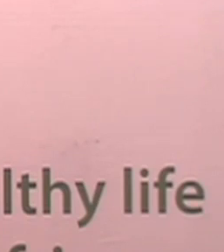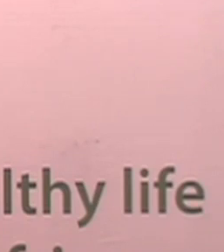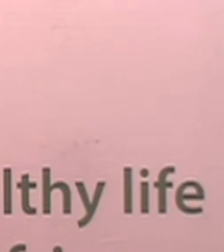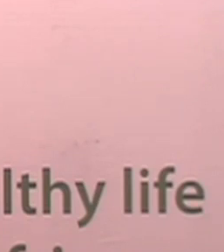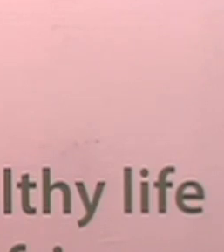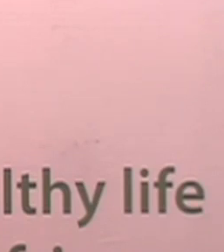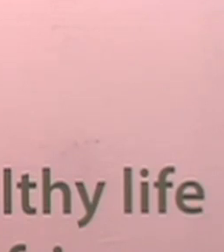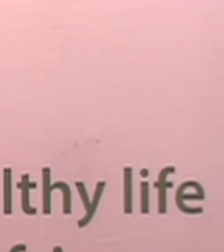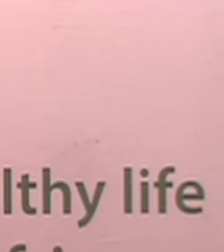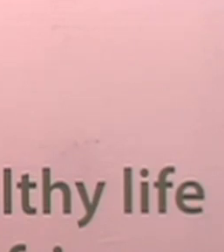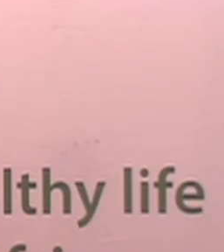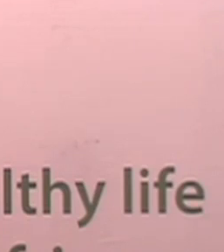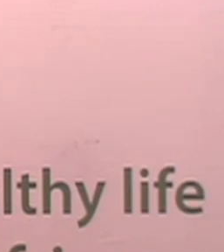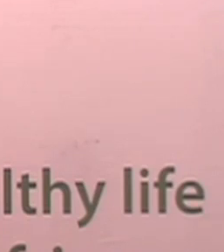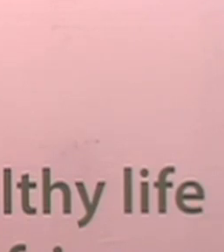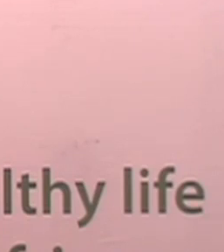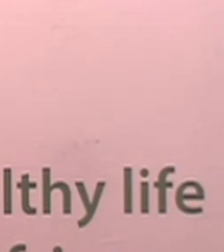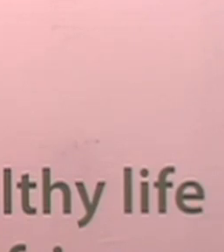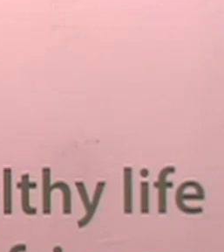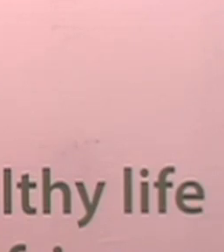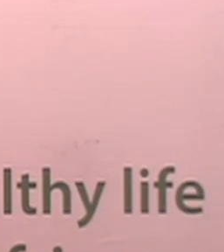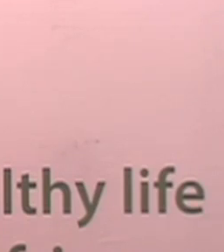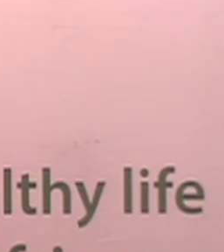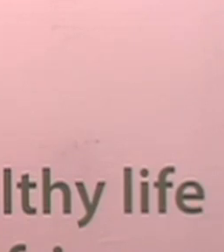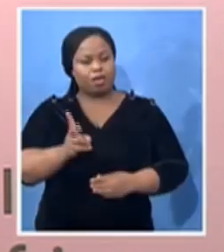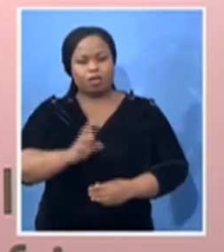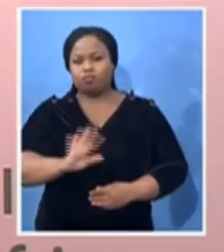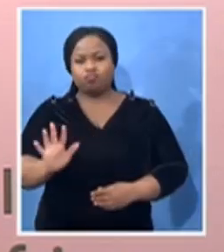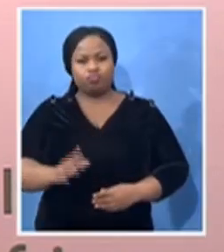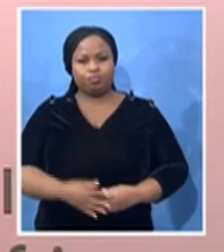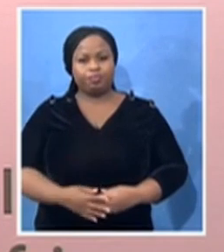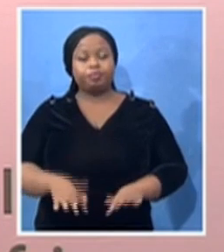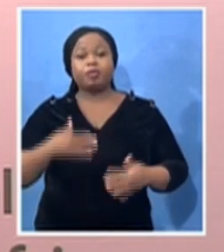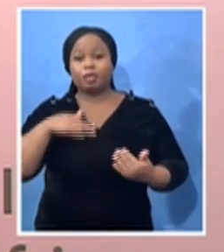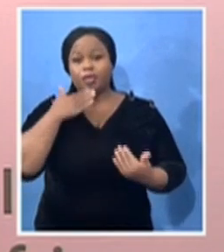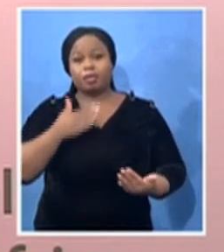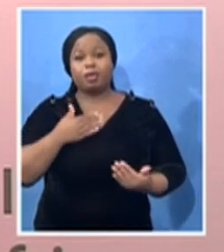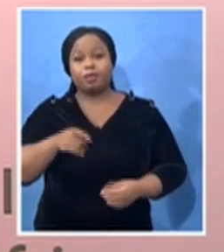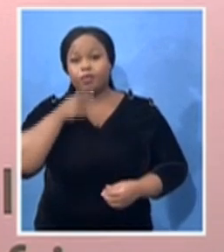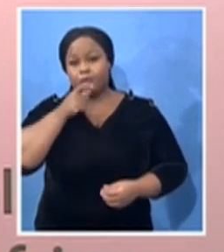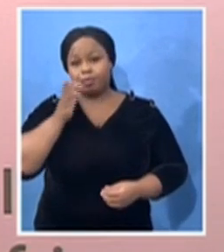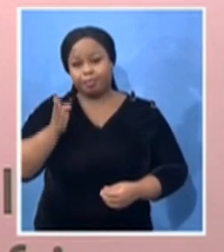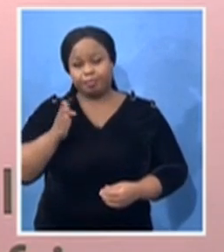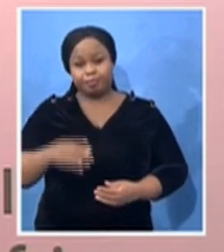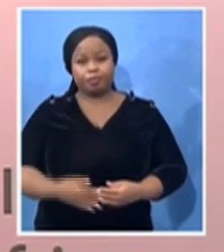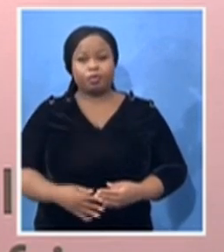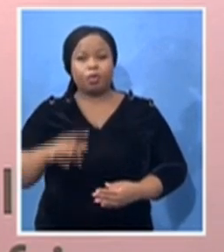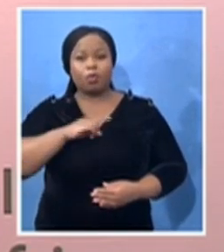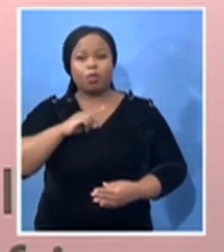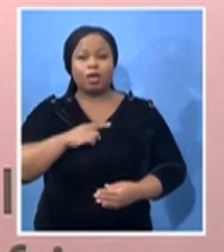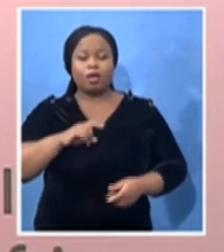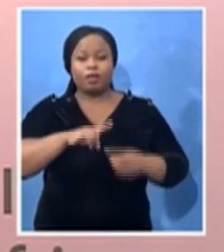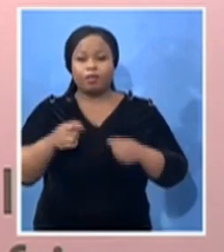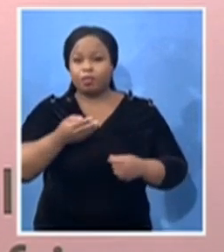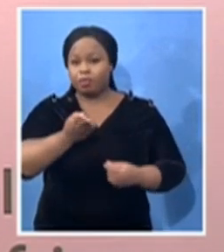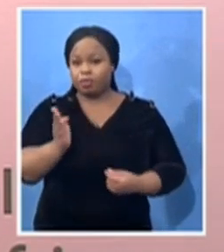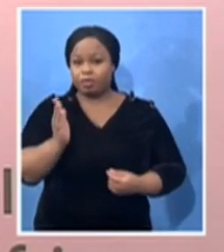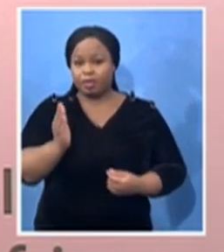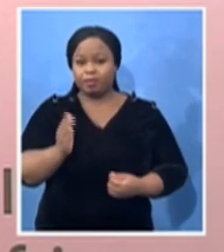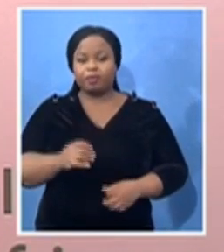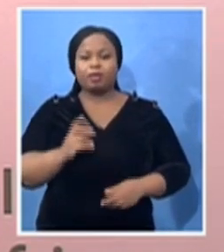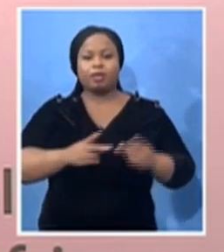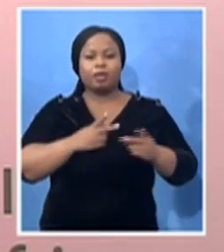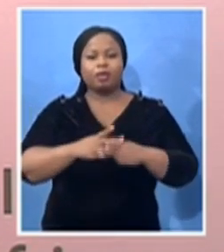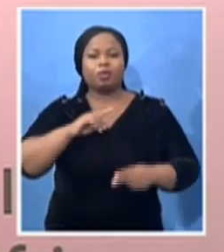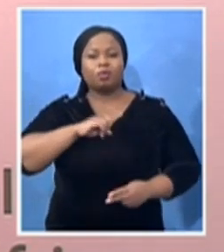happen. But thank you for raising it, because coming from yourselves, it's also one of those difficult questions